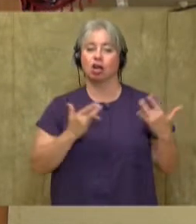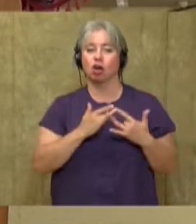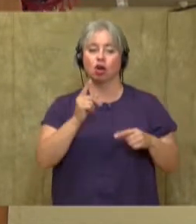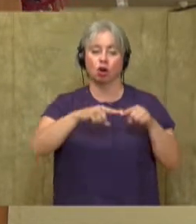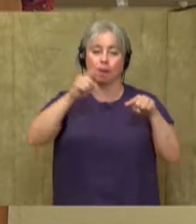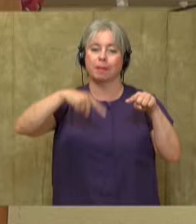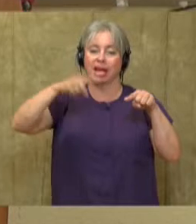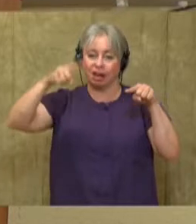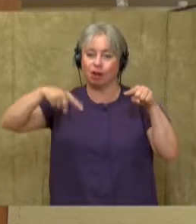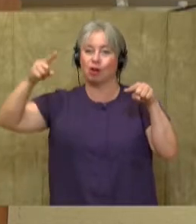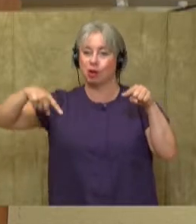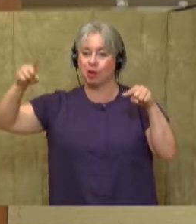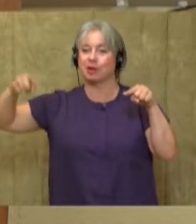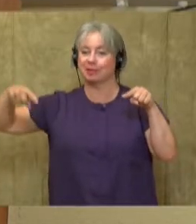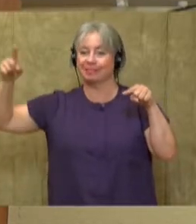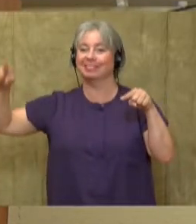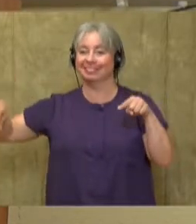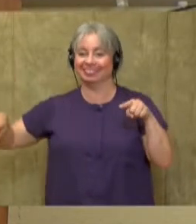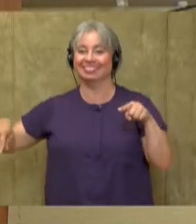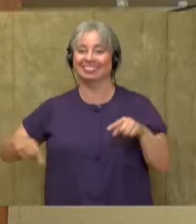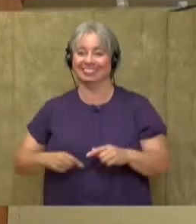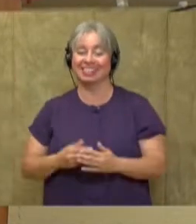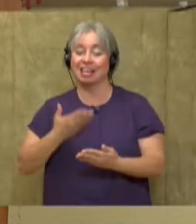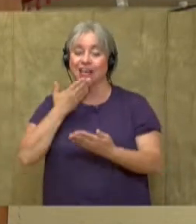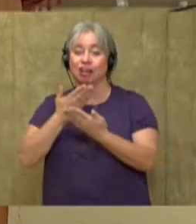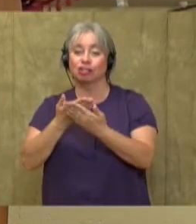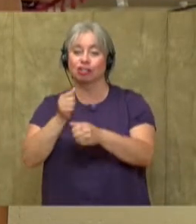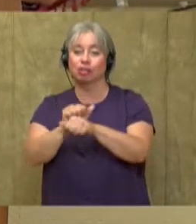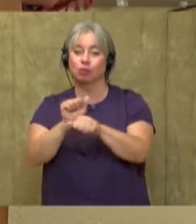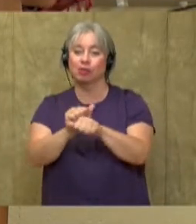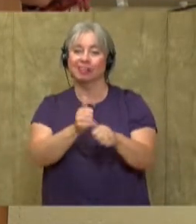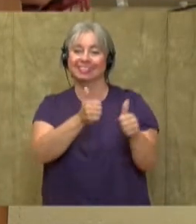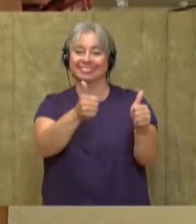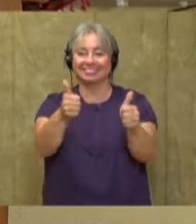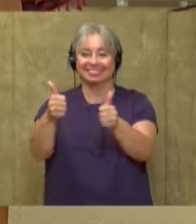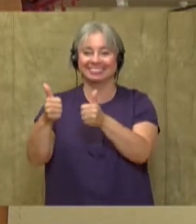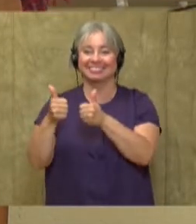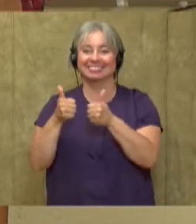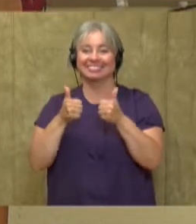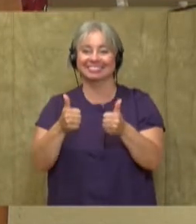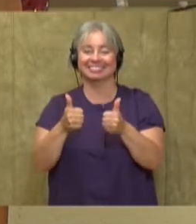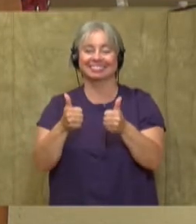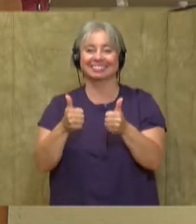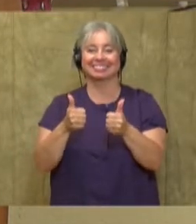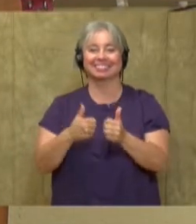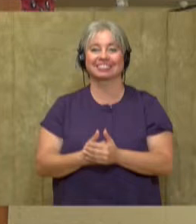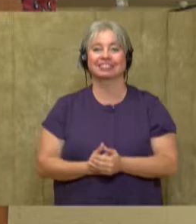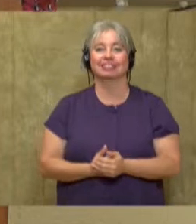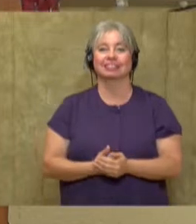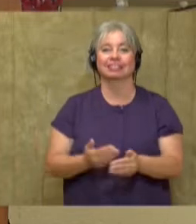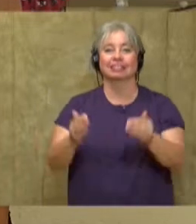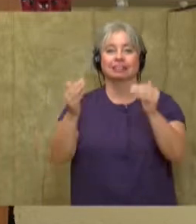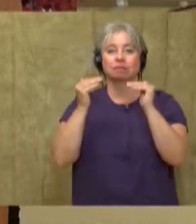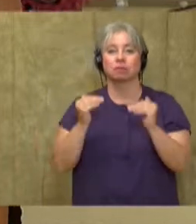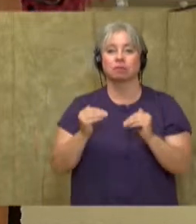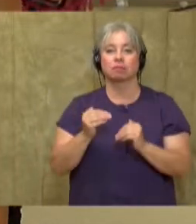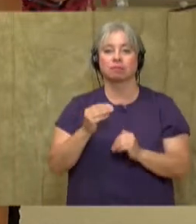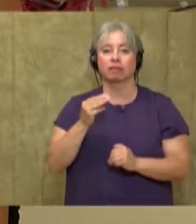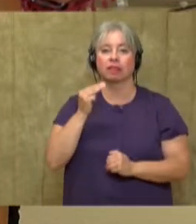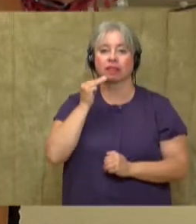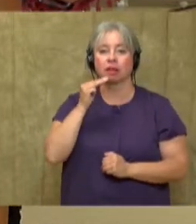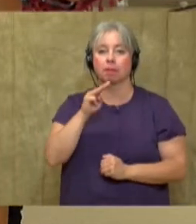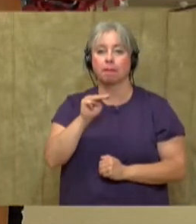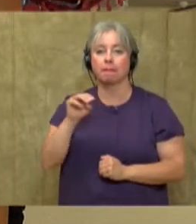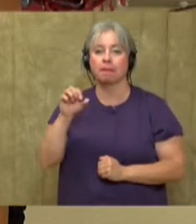going up and down. Okay, good job, B on that one. All right, let's look at Miss Moore. It said that Miss